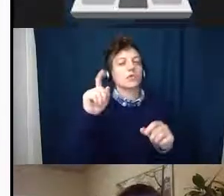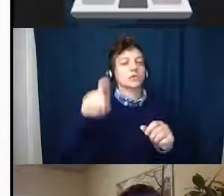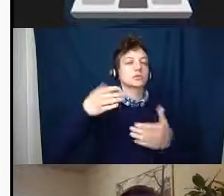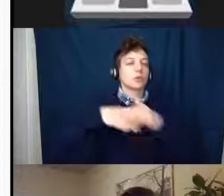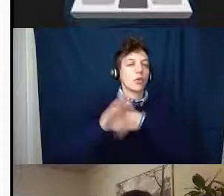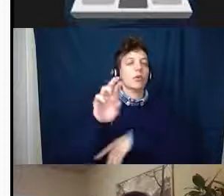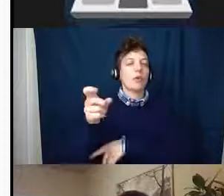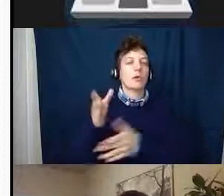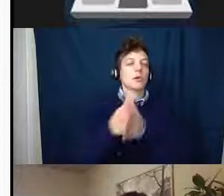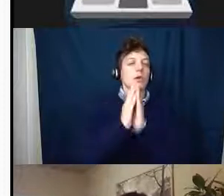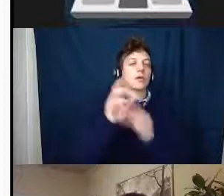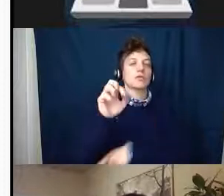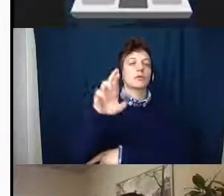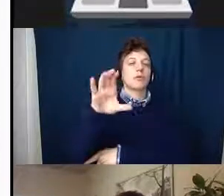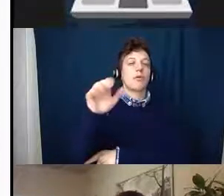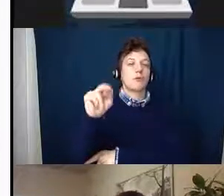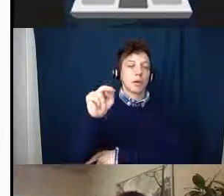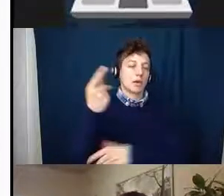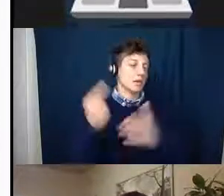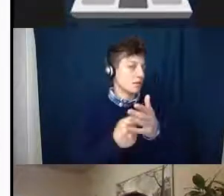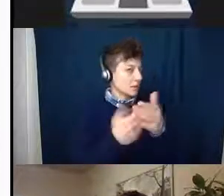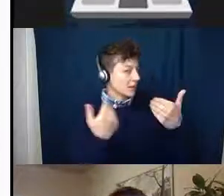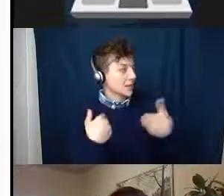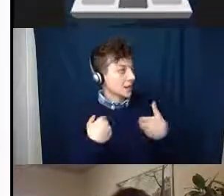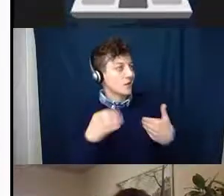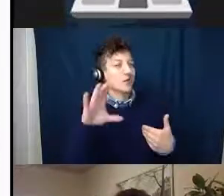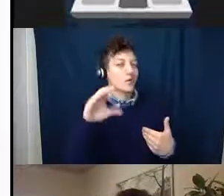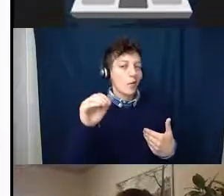Sometimes there are copays that are cost prohibitive.